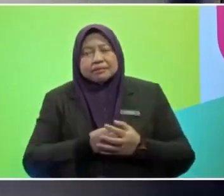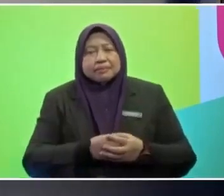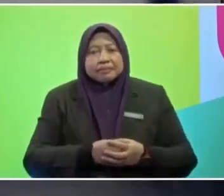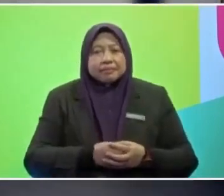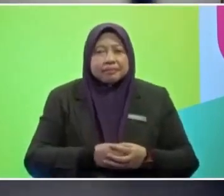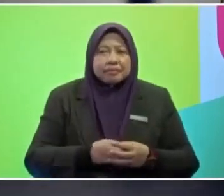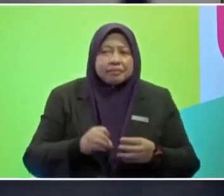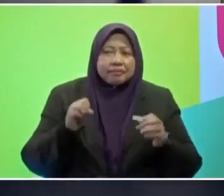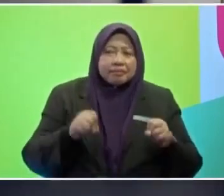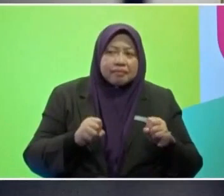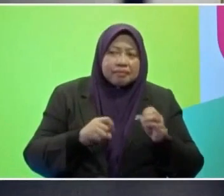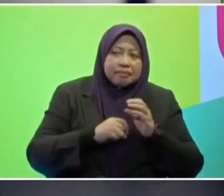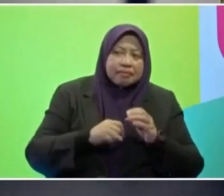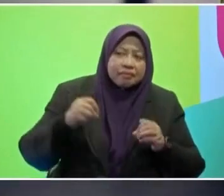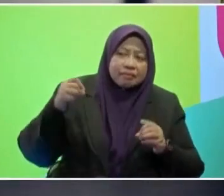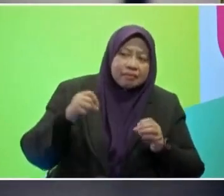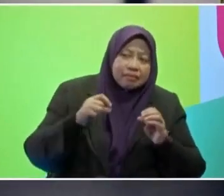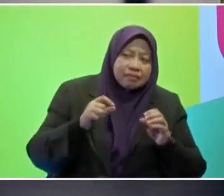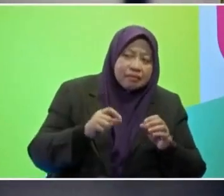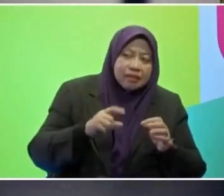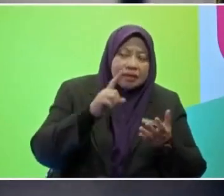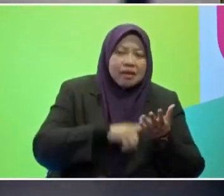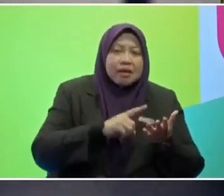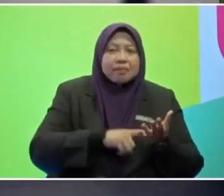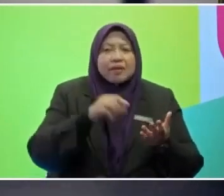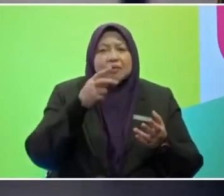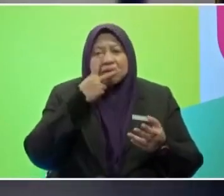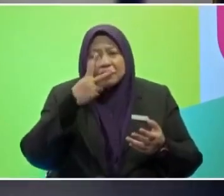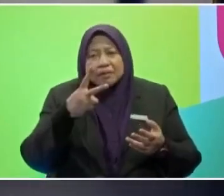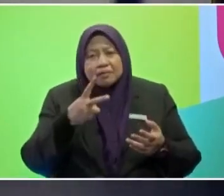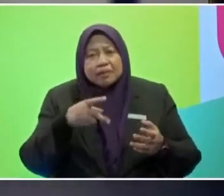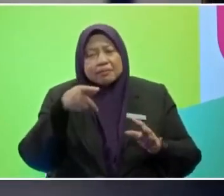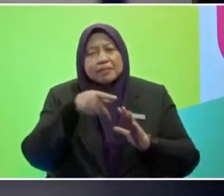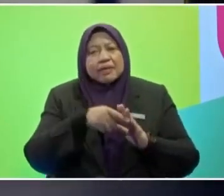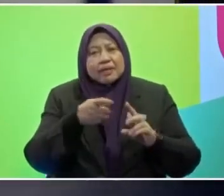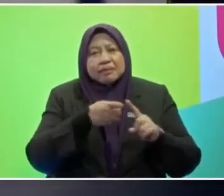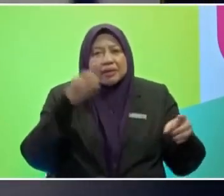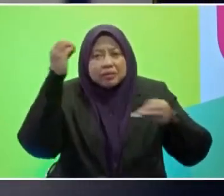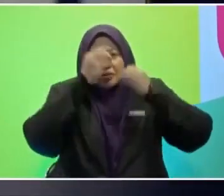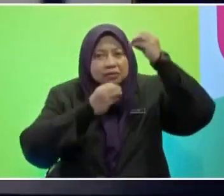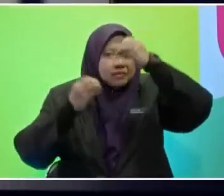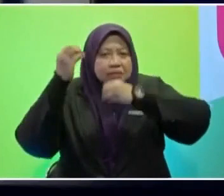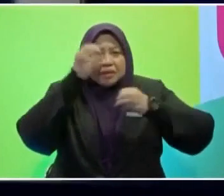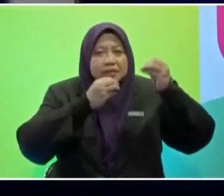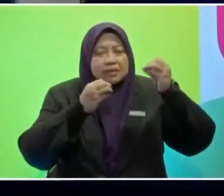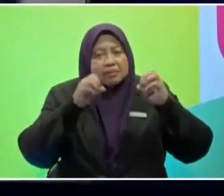Voila. Wow. So what's your observation, pupils? Can you see how the shadows